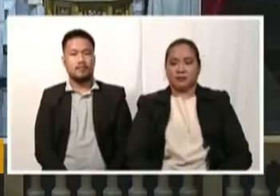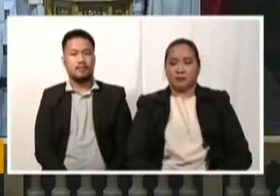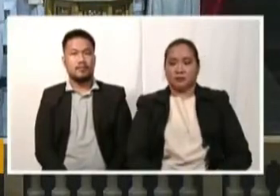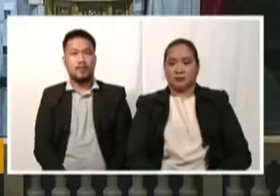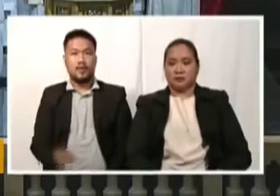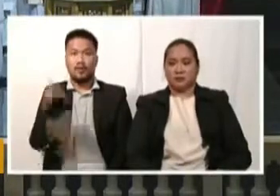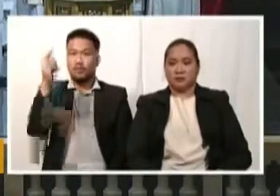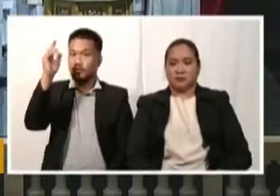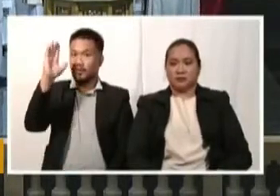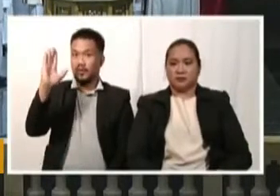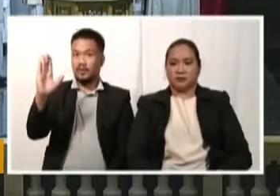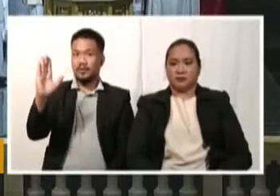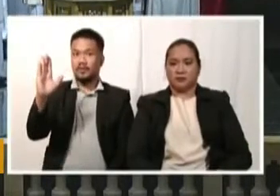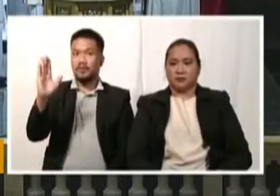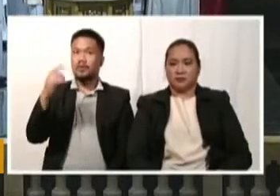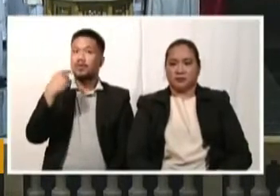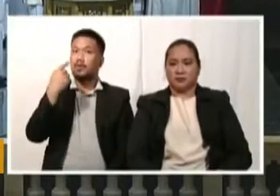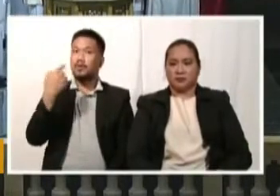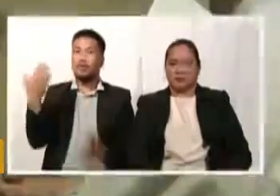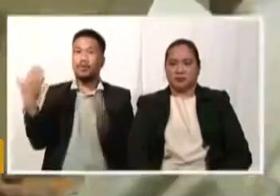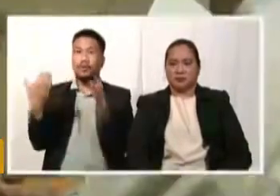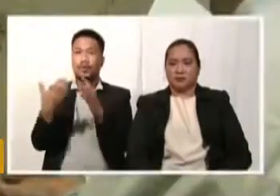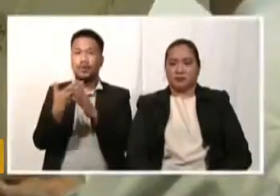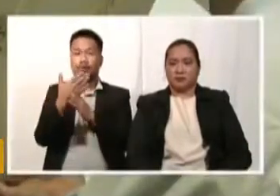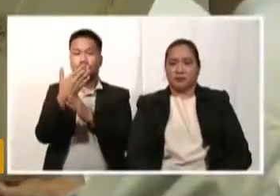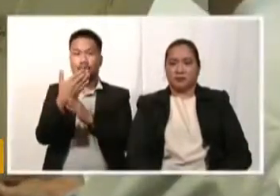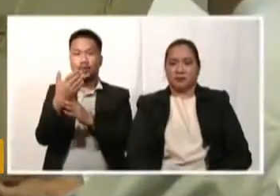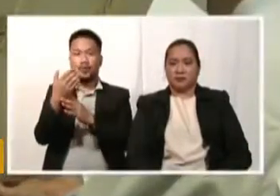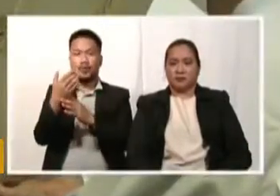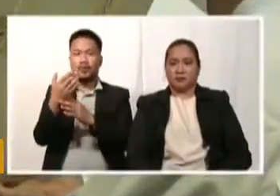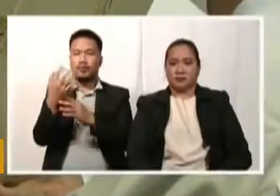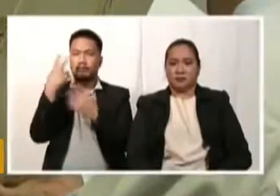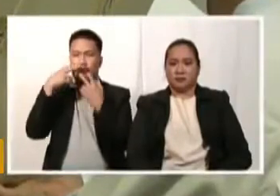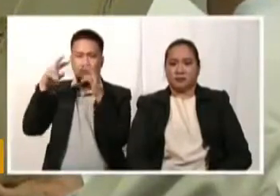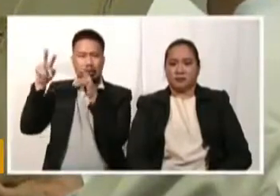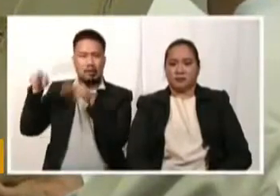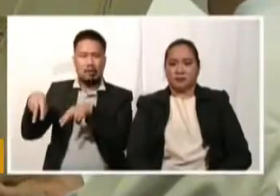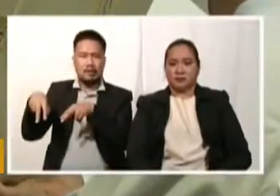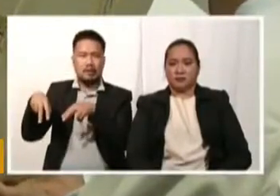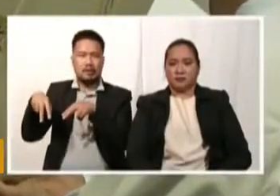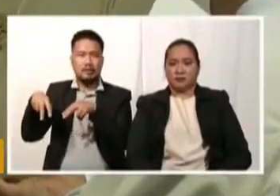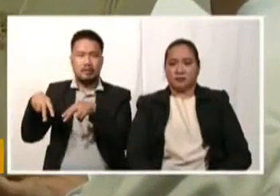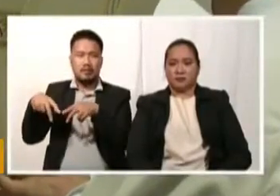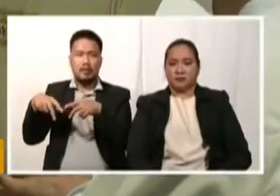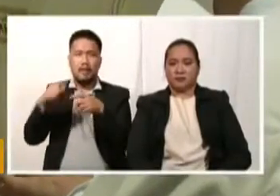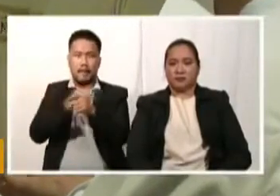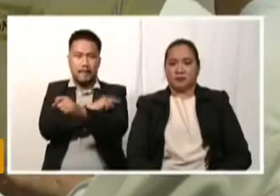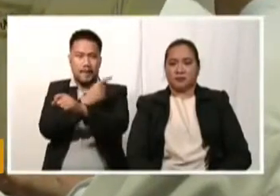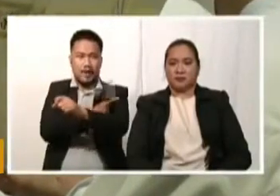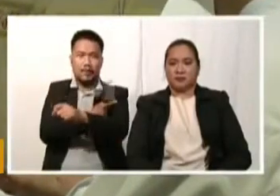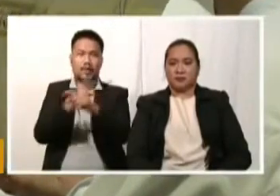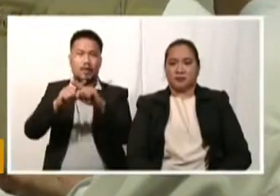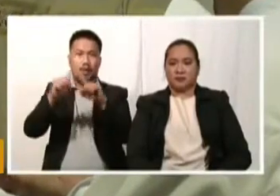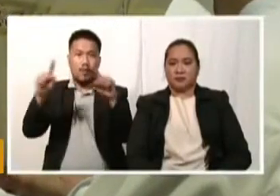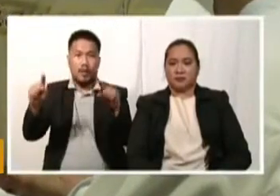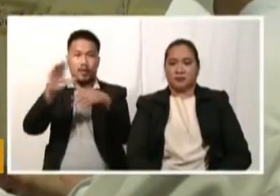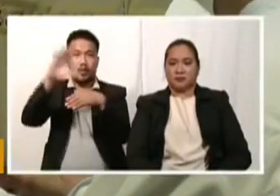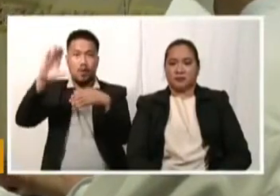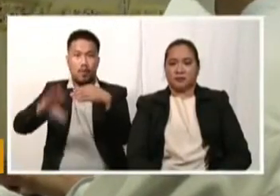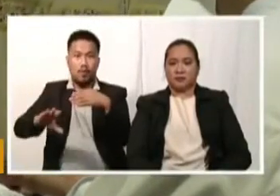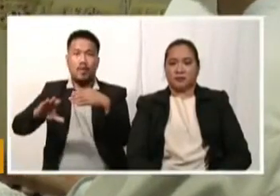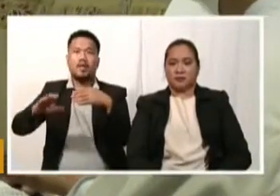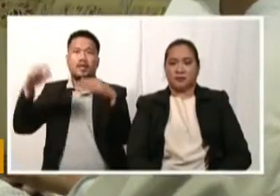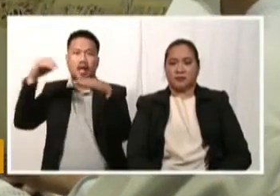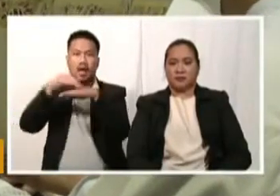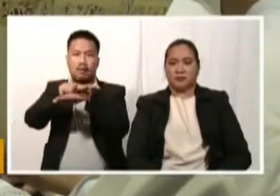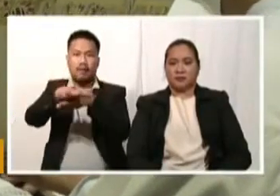O God, who by invisible power accomplish a wondrous effect through